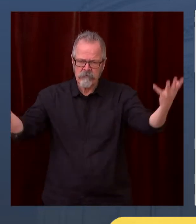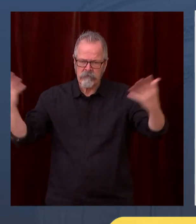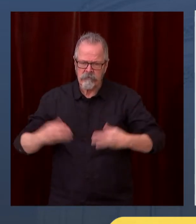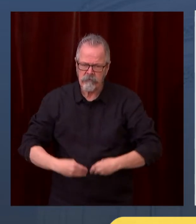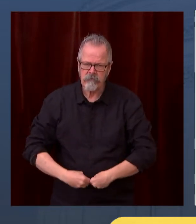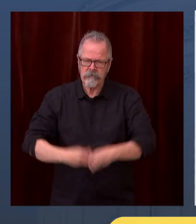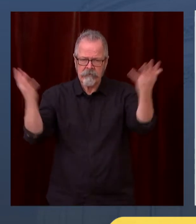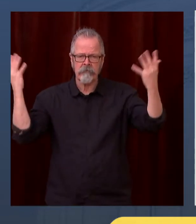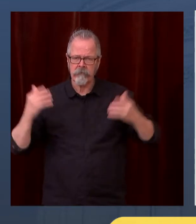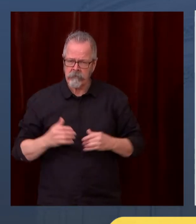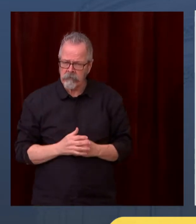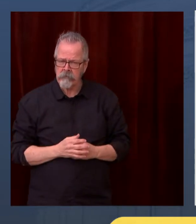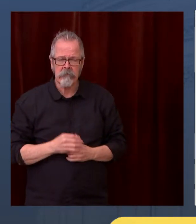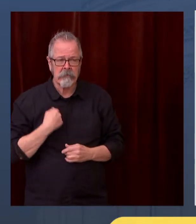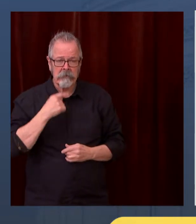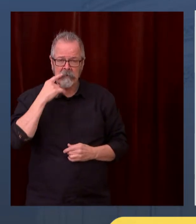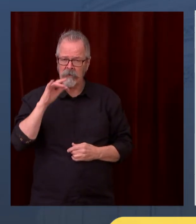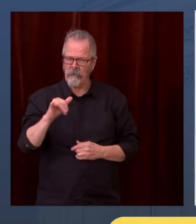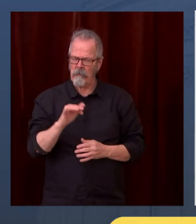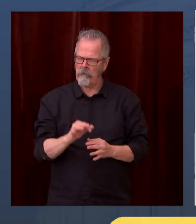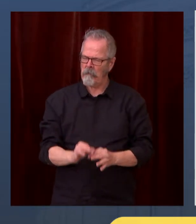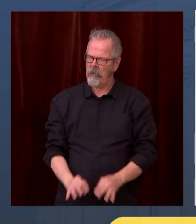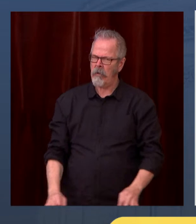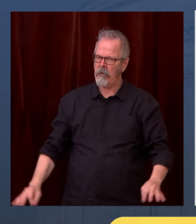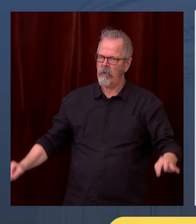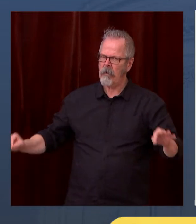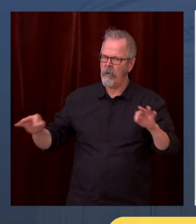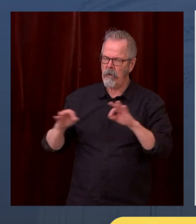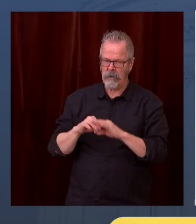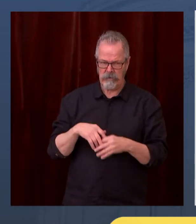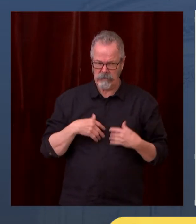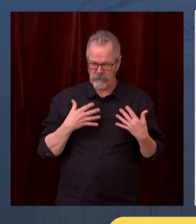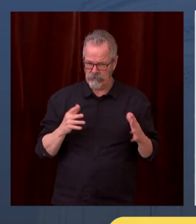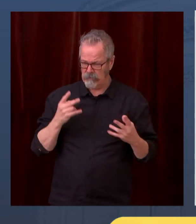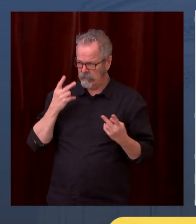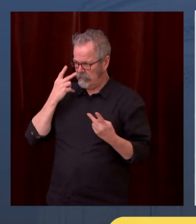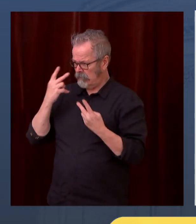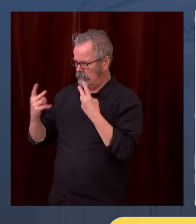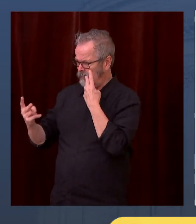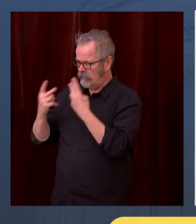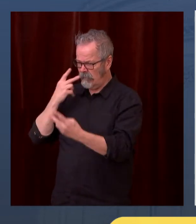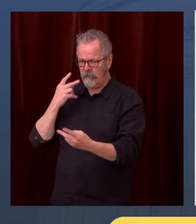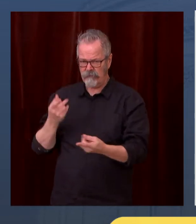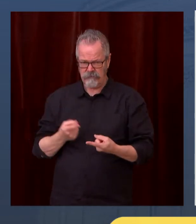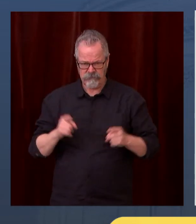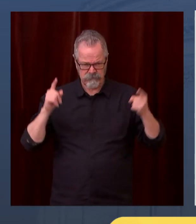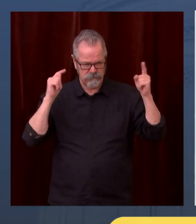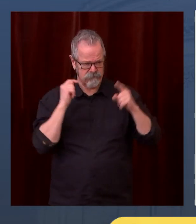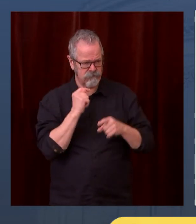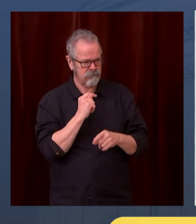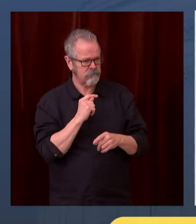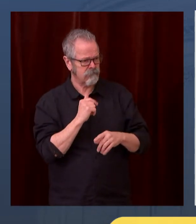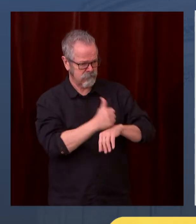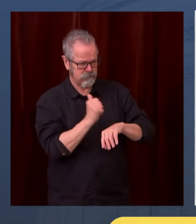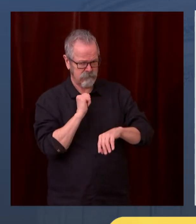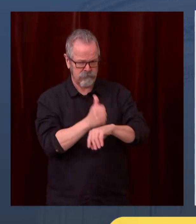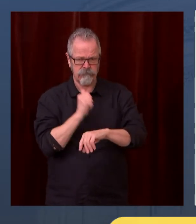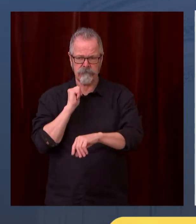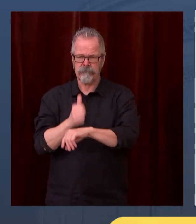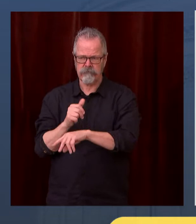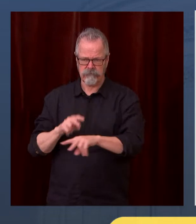big part of why we're seeing such important and significant success. After opening last week, more